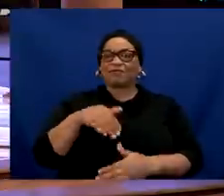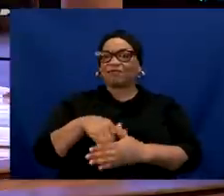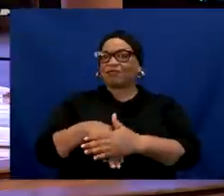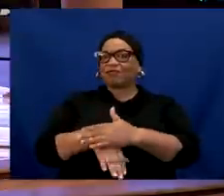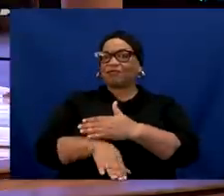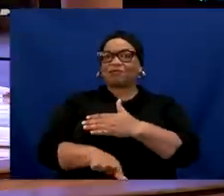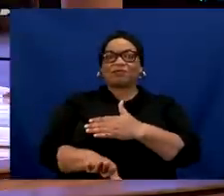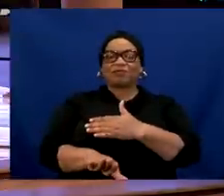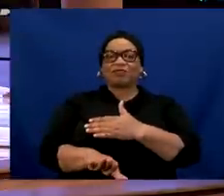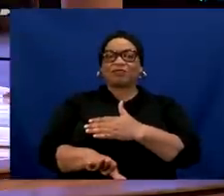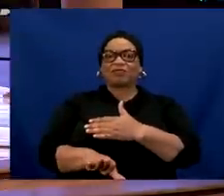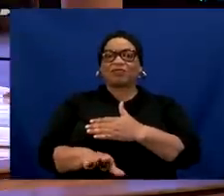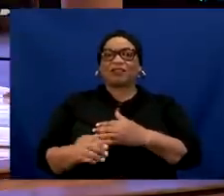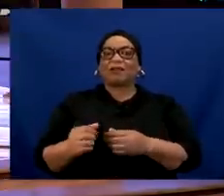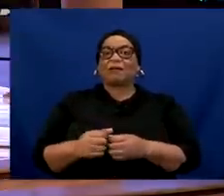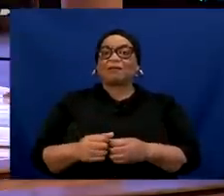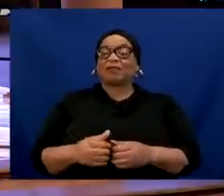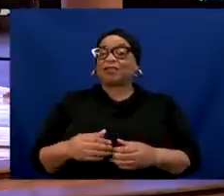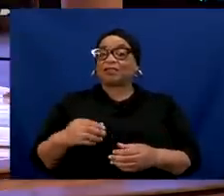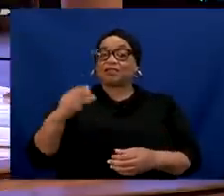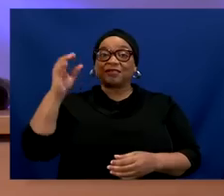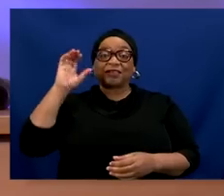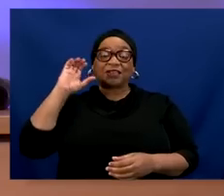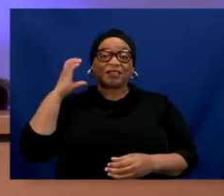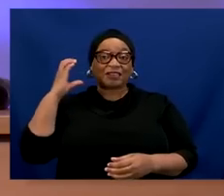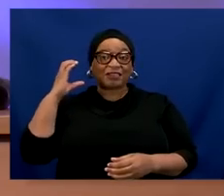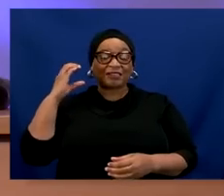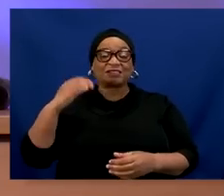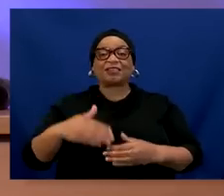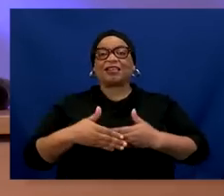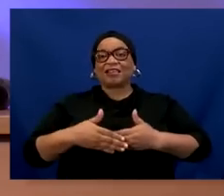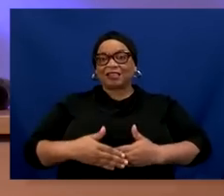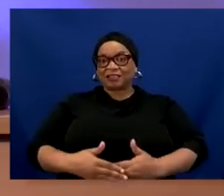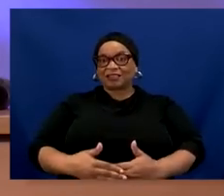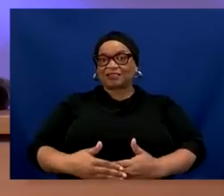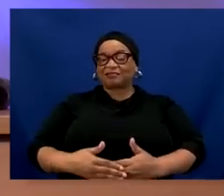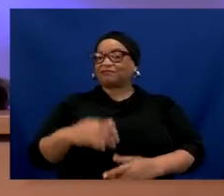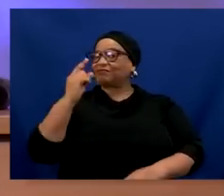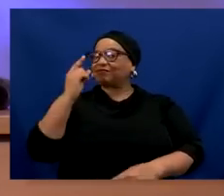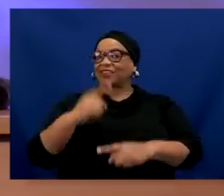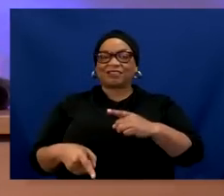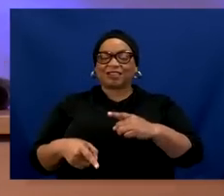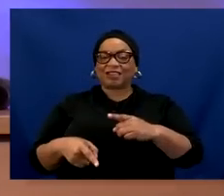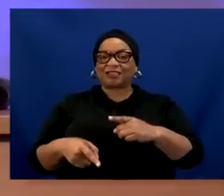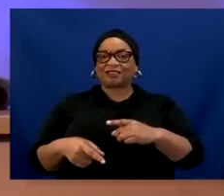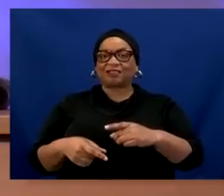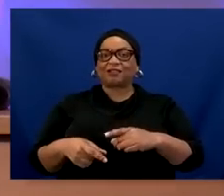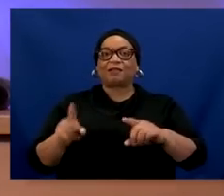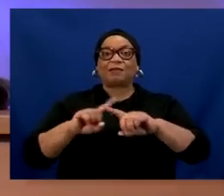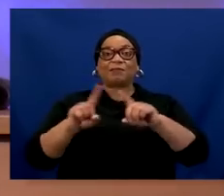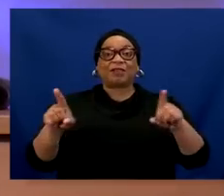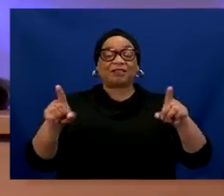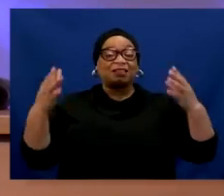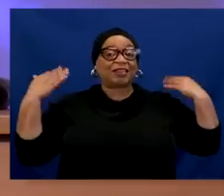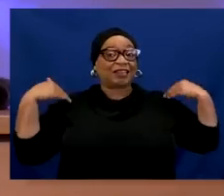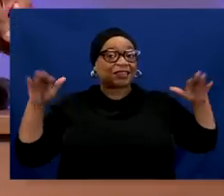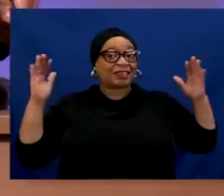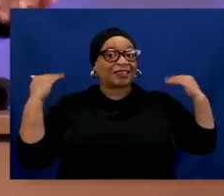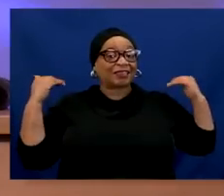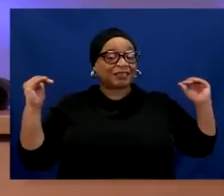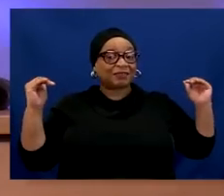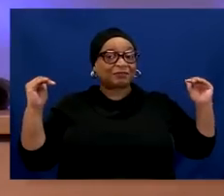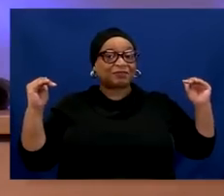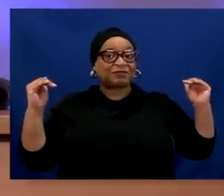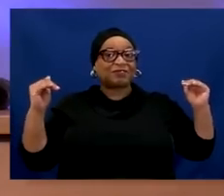children because Elizabeth has been barren. But the angel Gabriel goes to her with an annunciation and says that